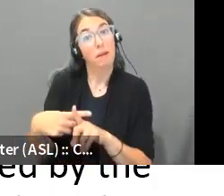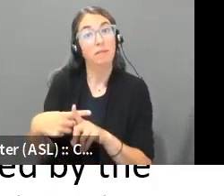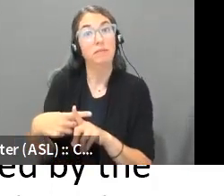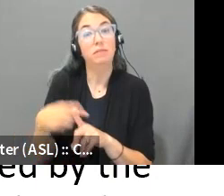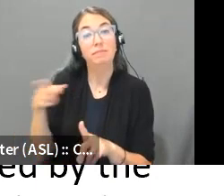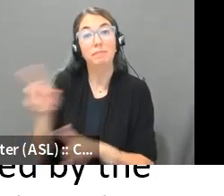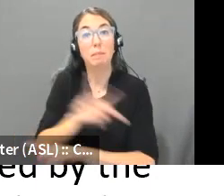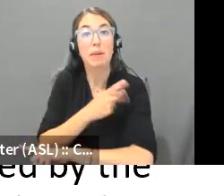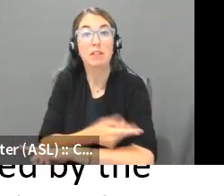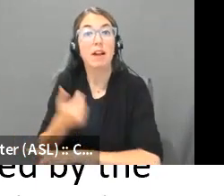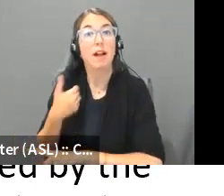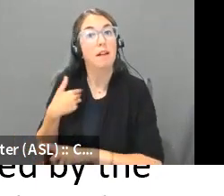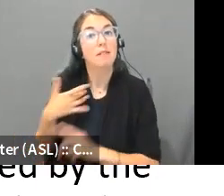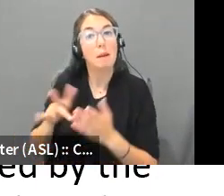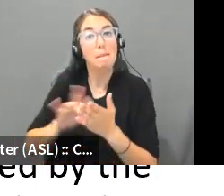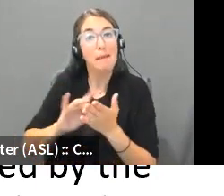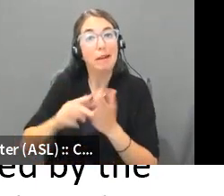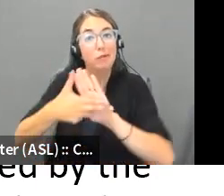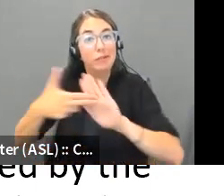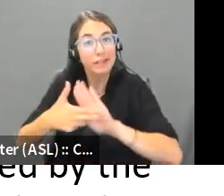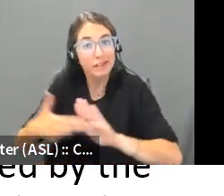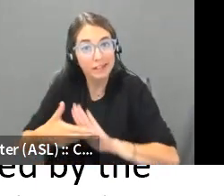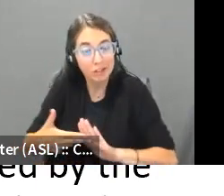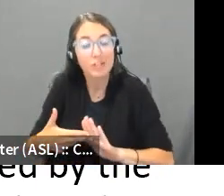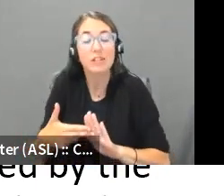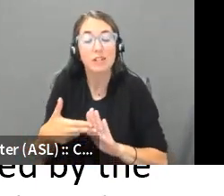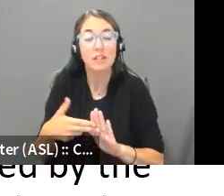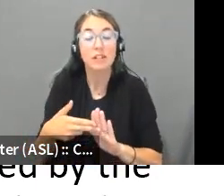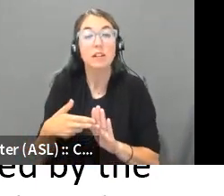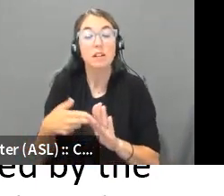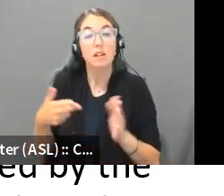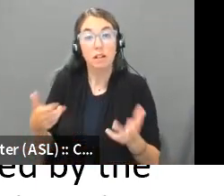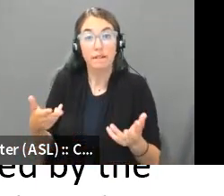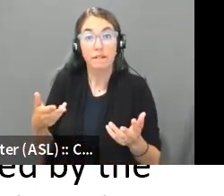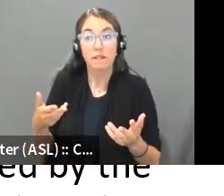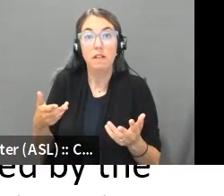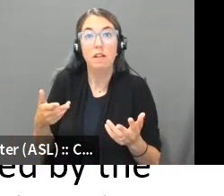conditions, the area agency on aging provider may sign up for real-time notifications to